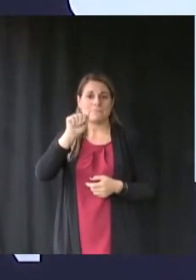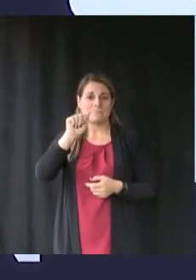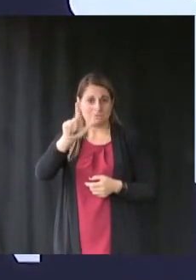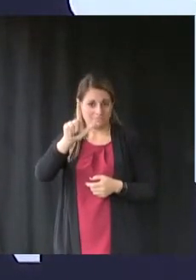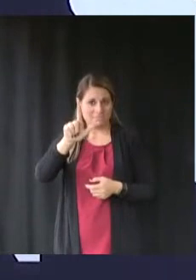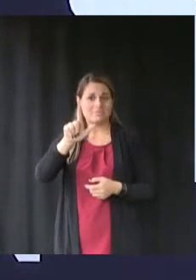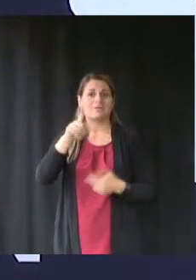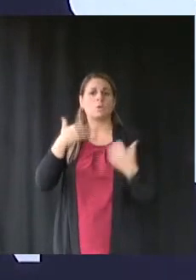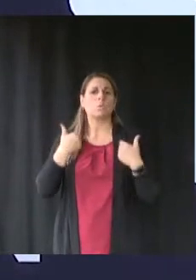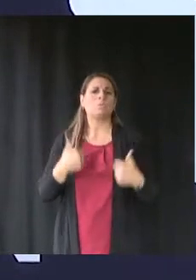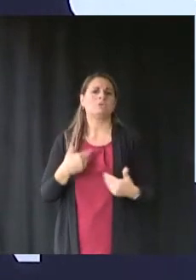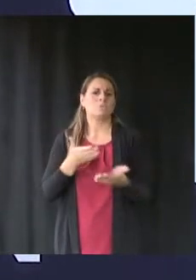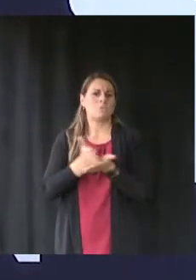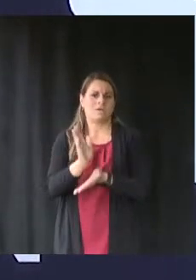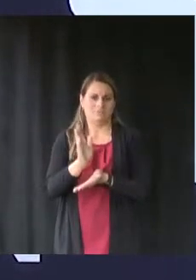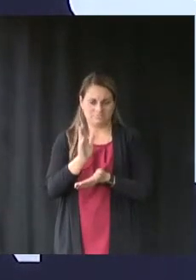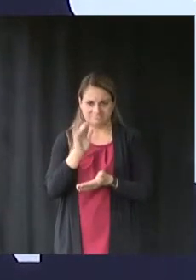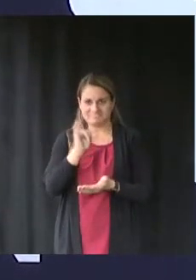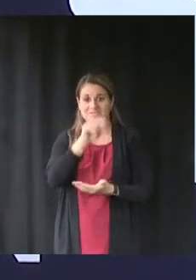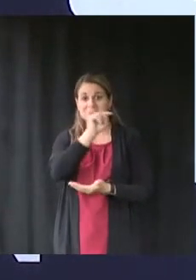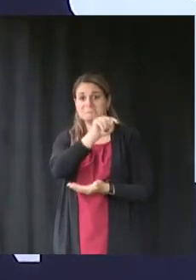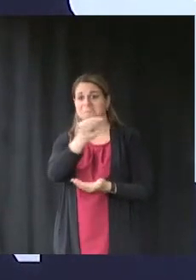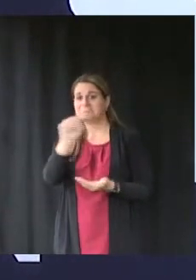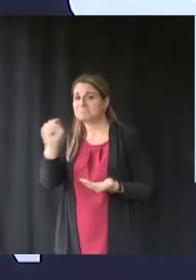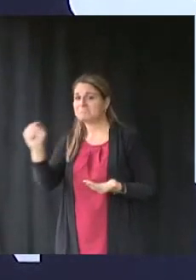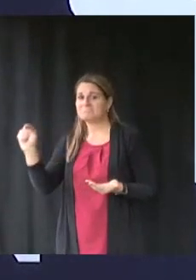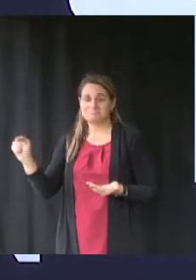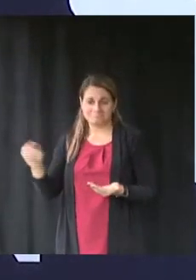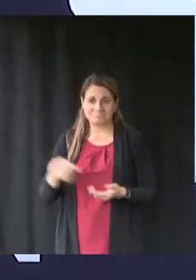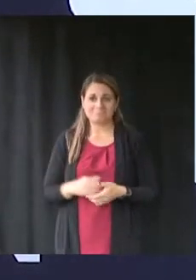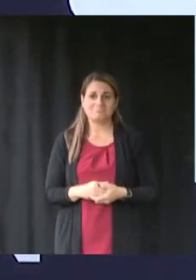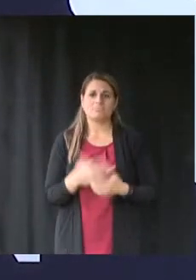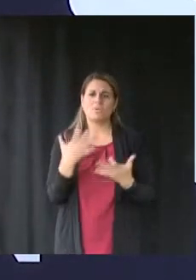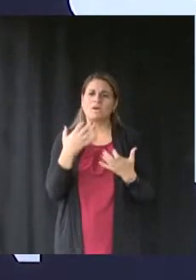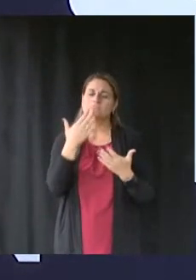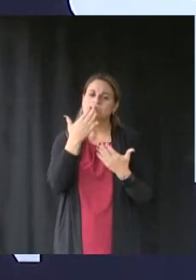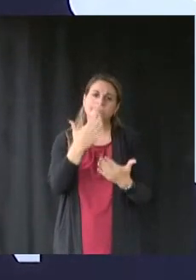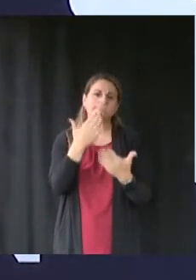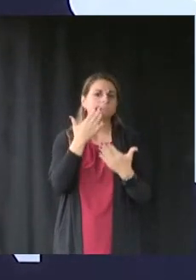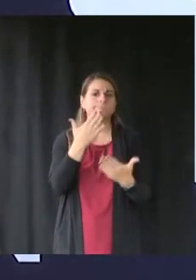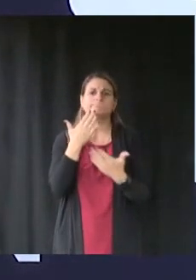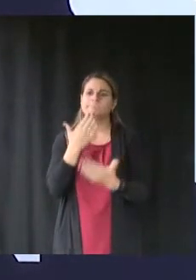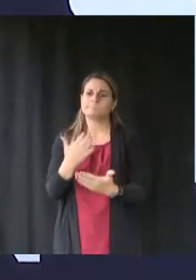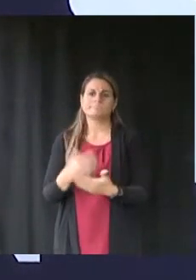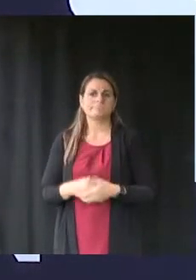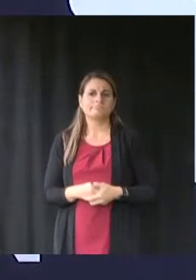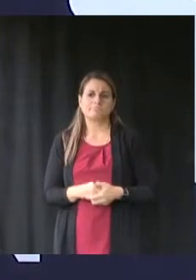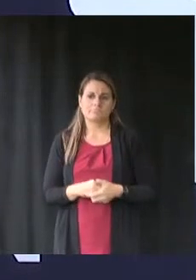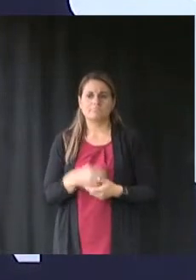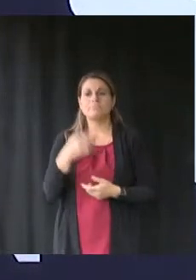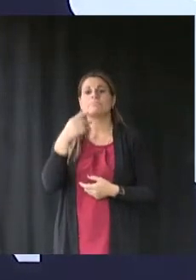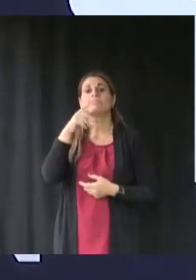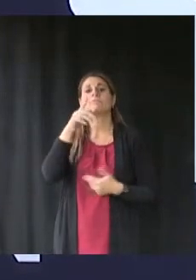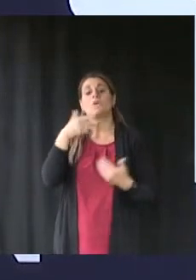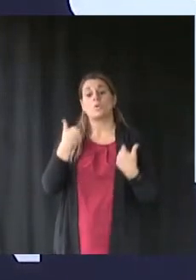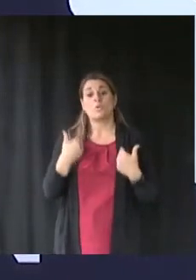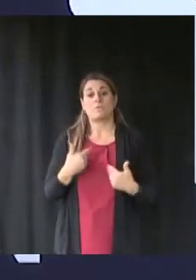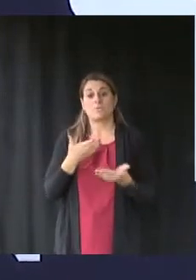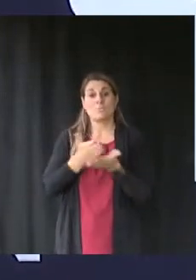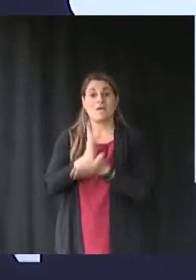And Kathy Leibel at the director of HRI, the Human Rights Institute. Again, it's a great team you put together making this